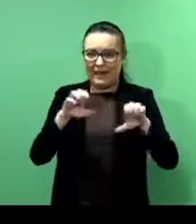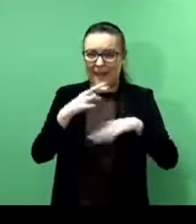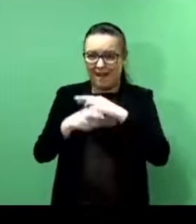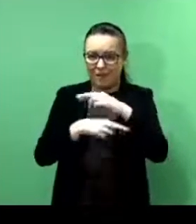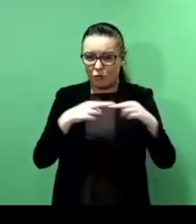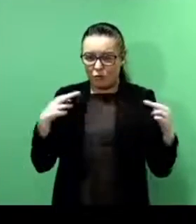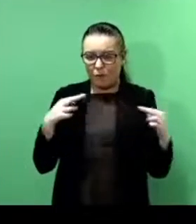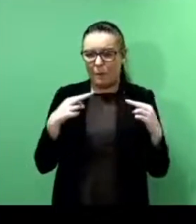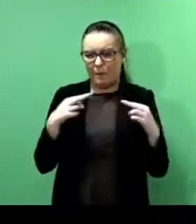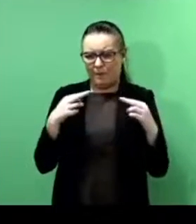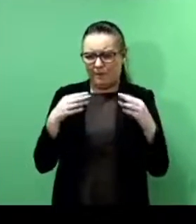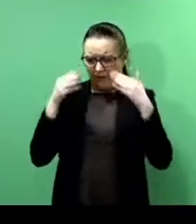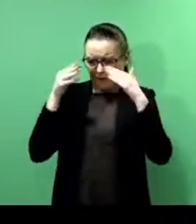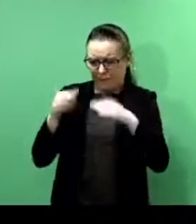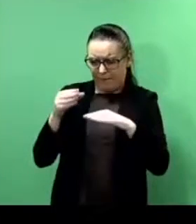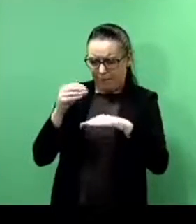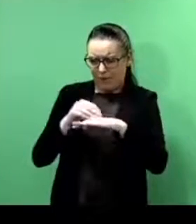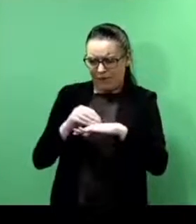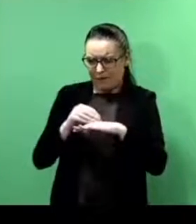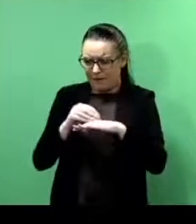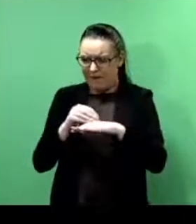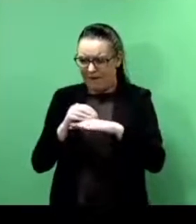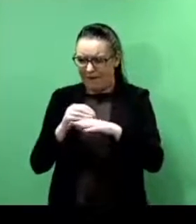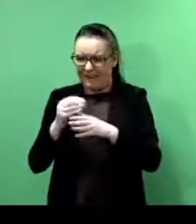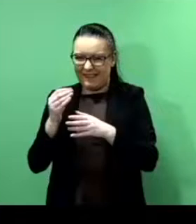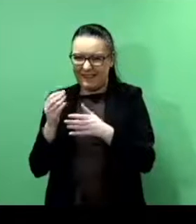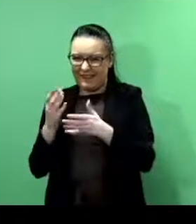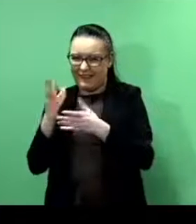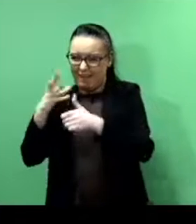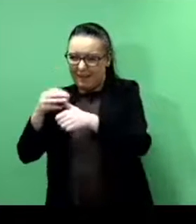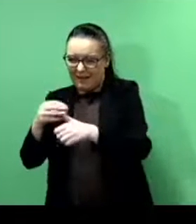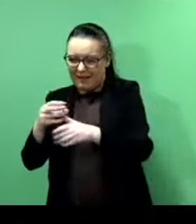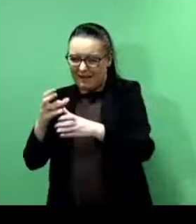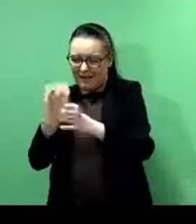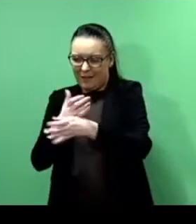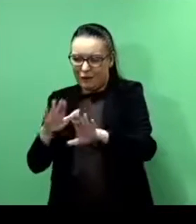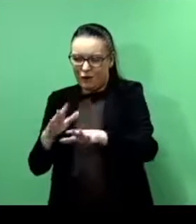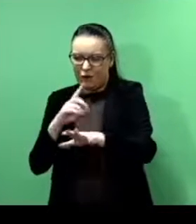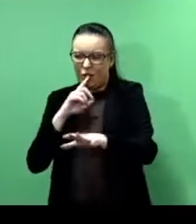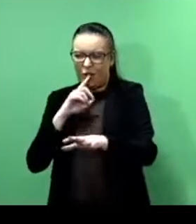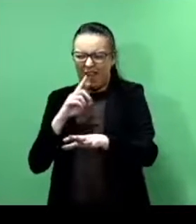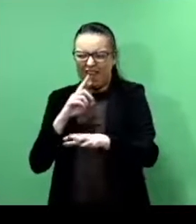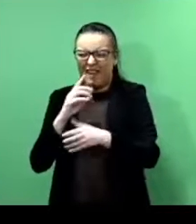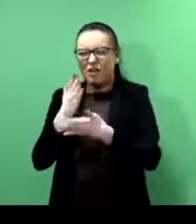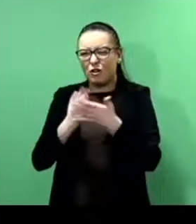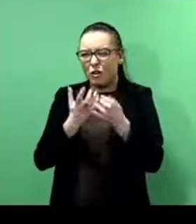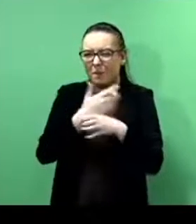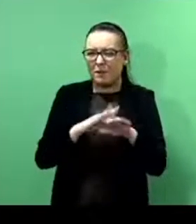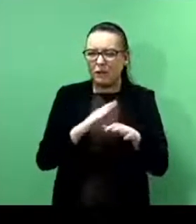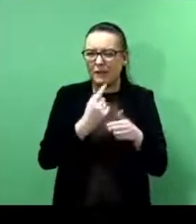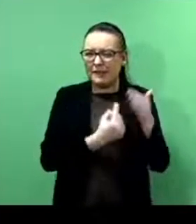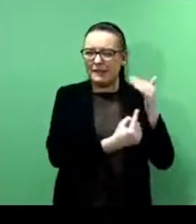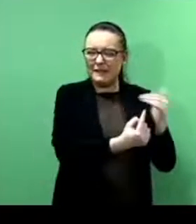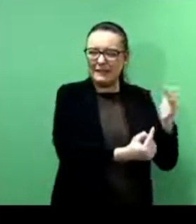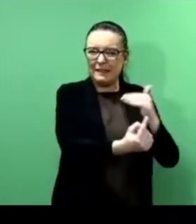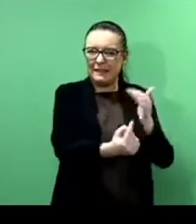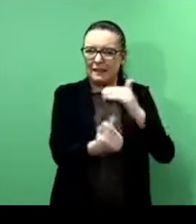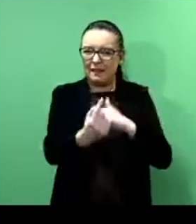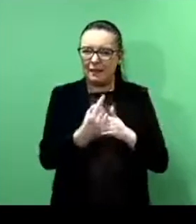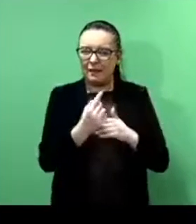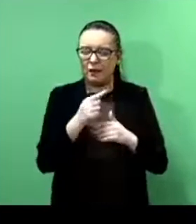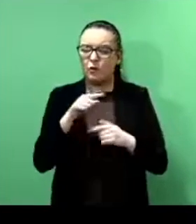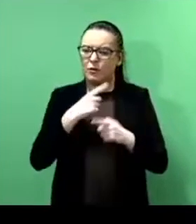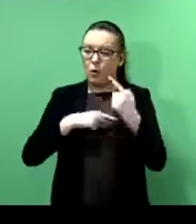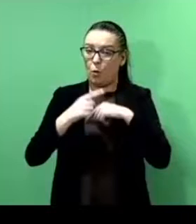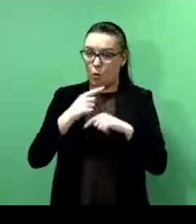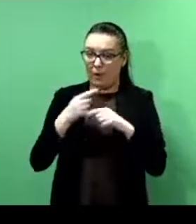giving all of their attention to the children who need it most. And sometimes the children who are getting on well are not getting the attention they deserve. So that's one element. We